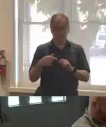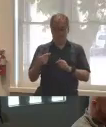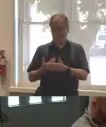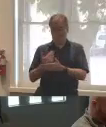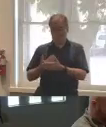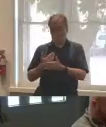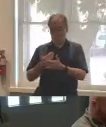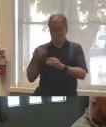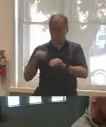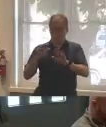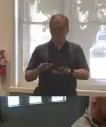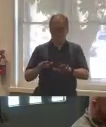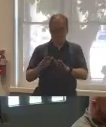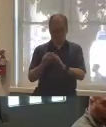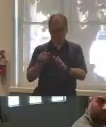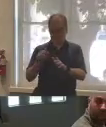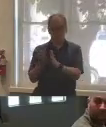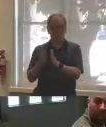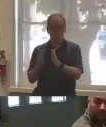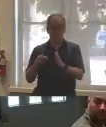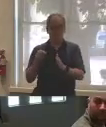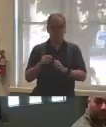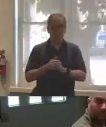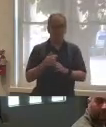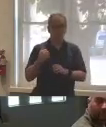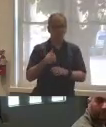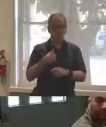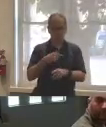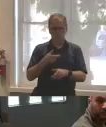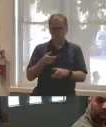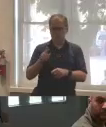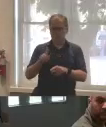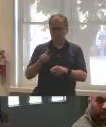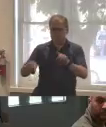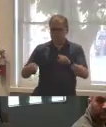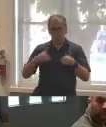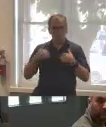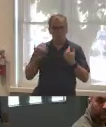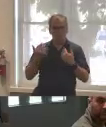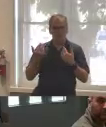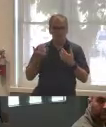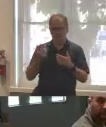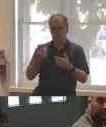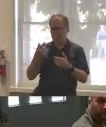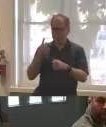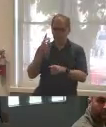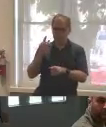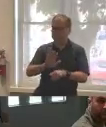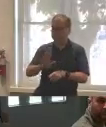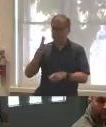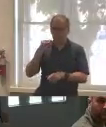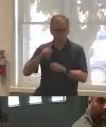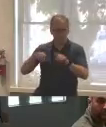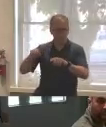our work is actually works with lots of youth with diverse experience, especially you